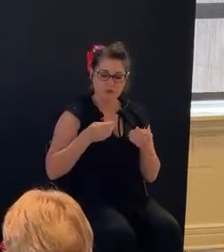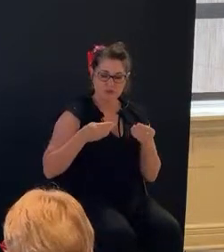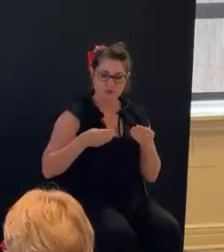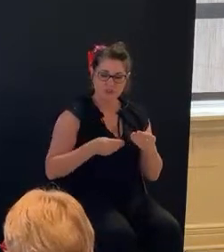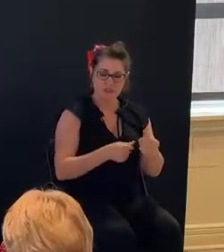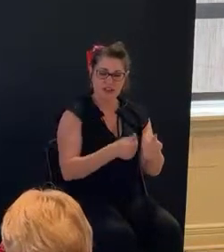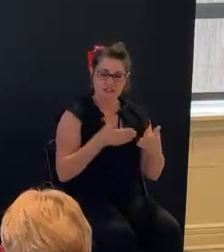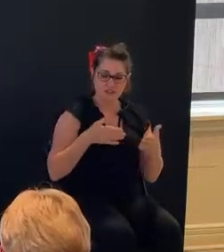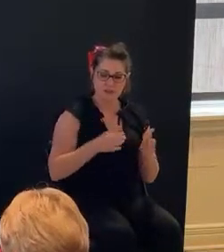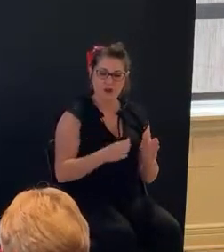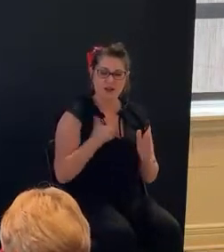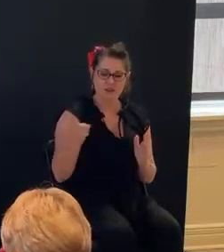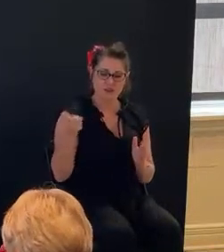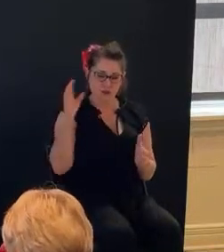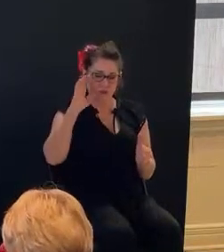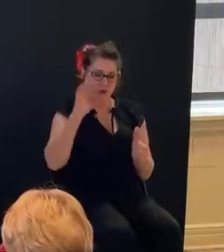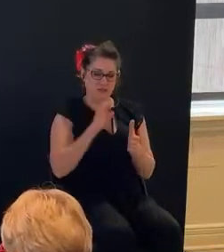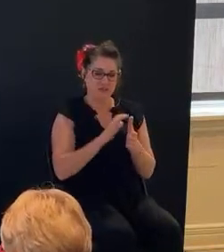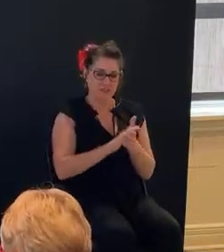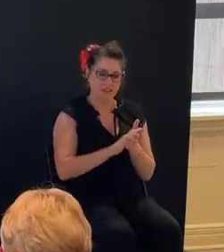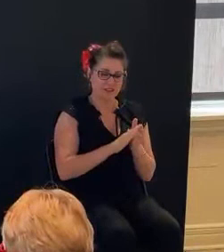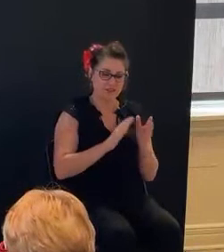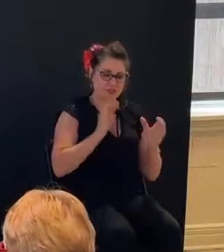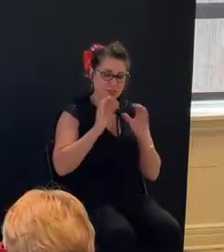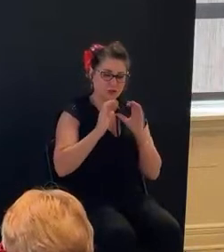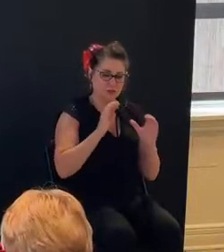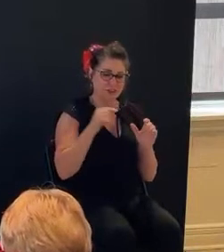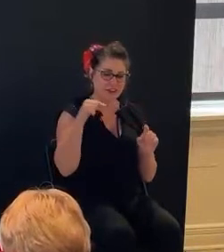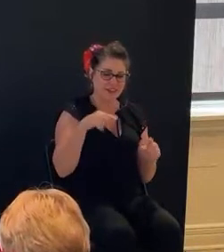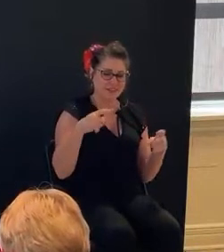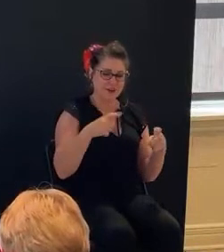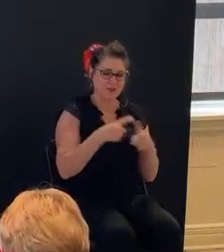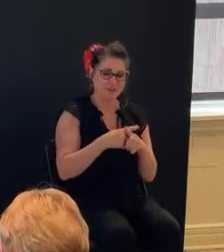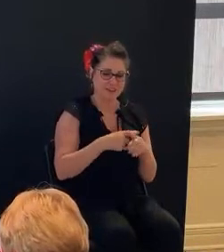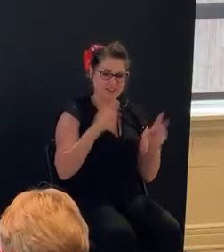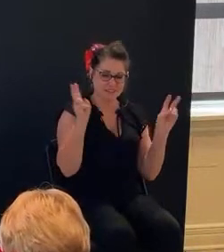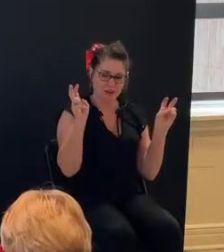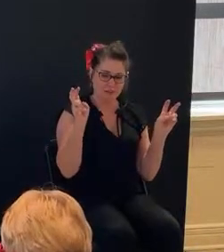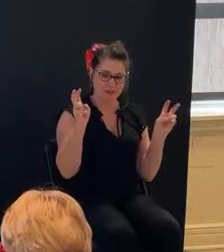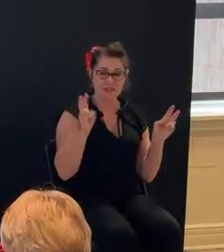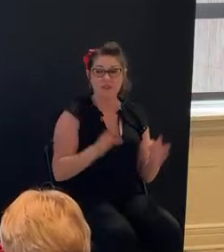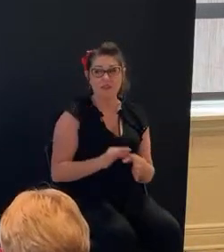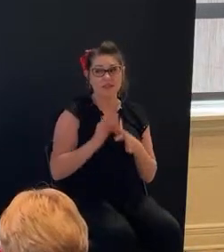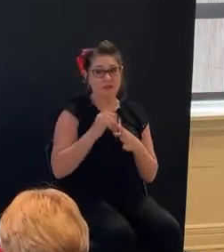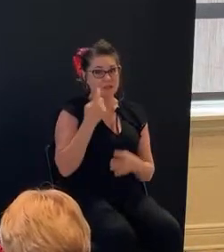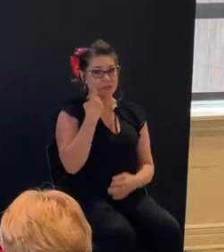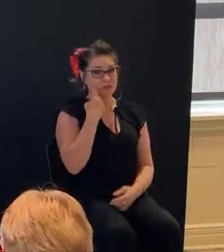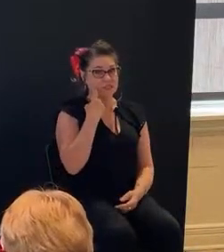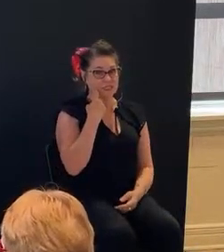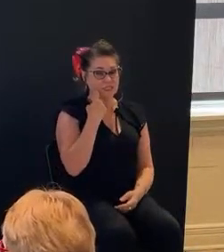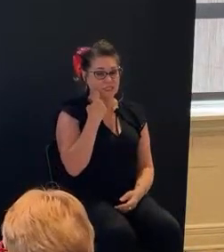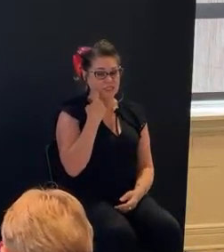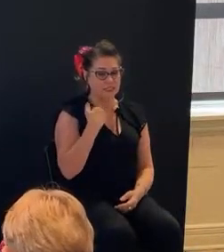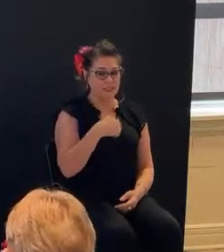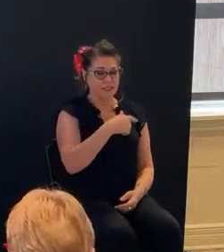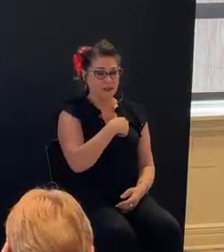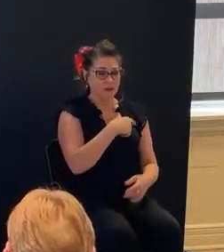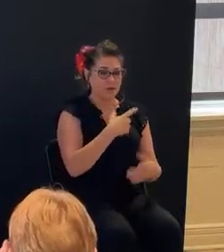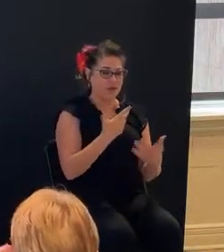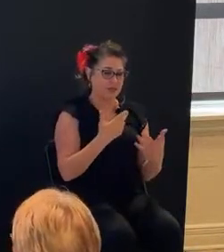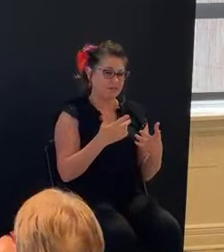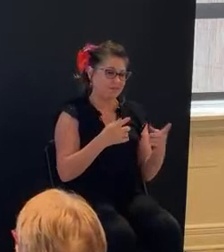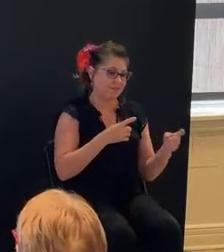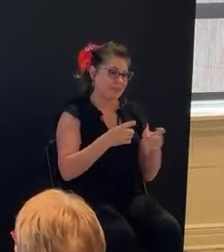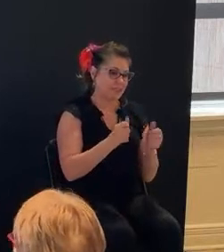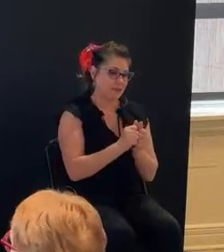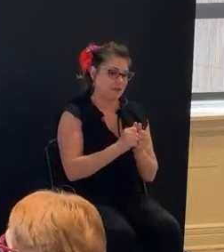these complicated scientific topics. And especially, you know, recently we've been dealing with the issue